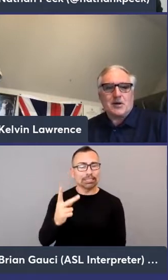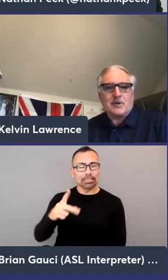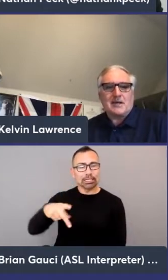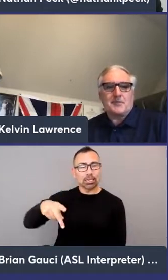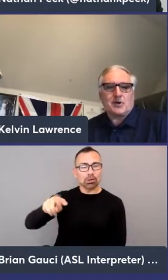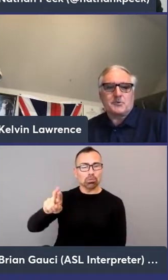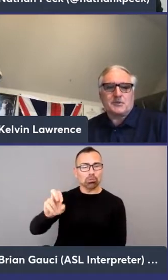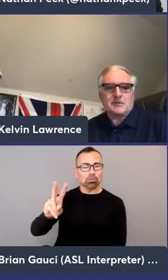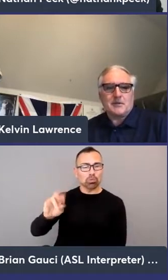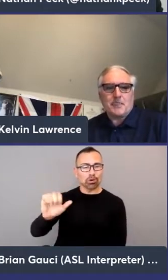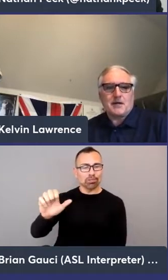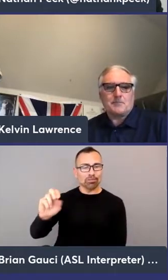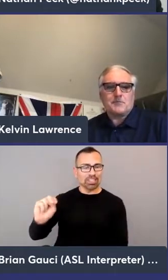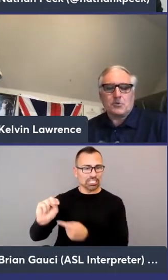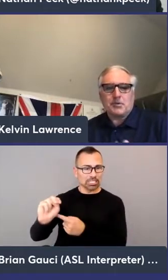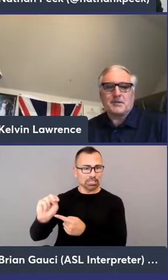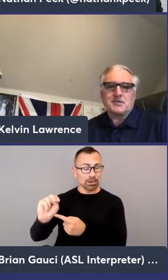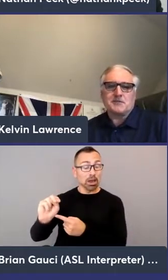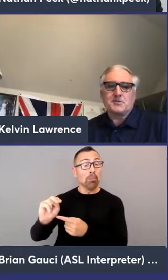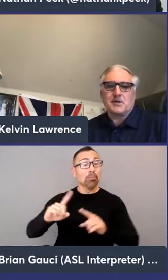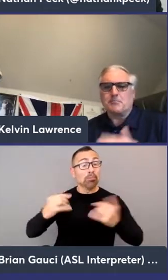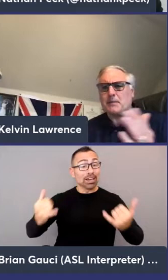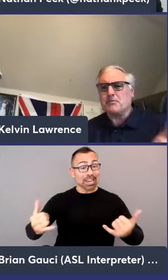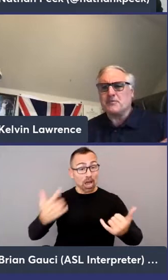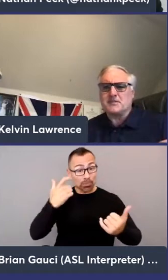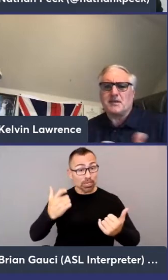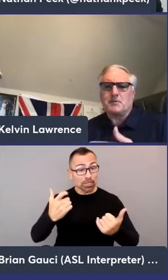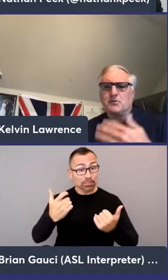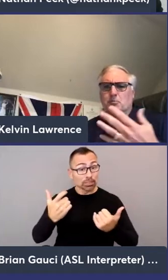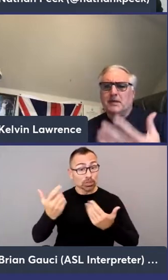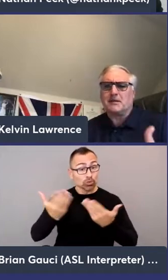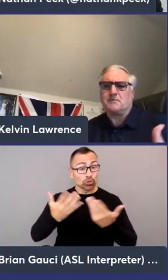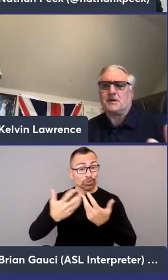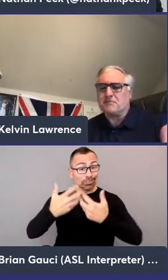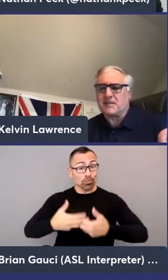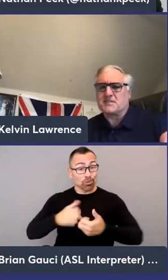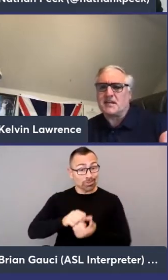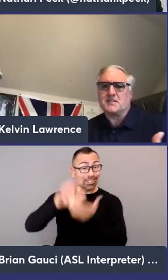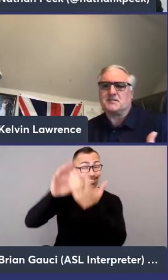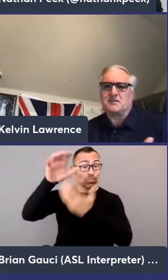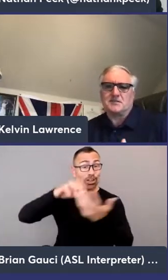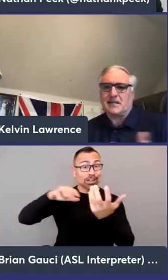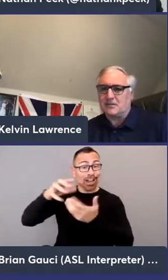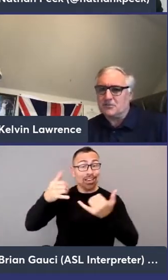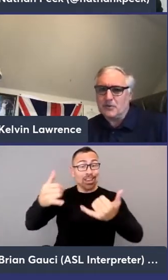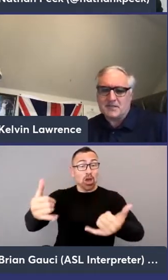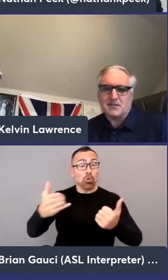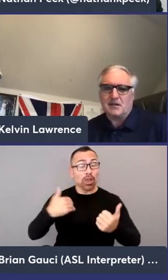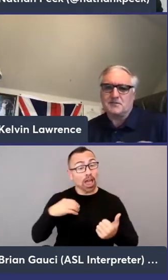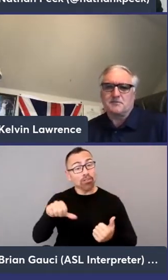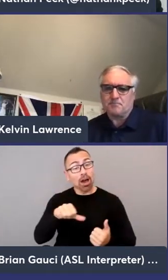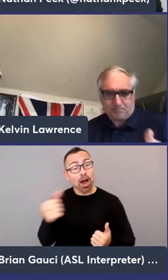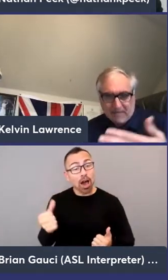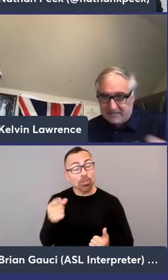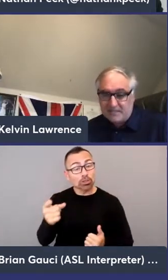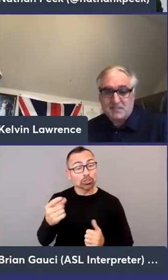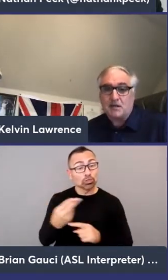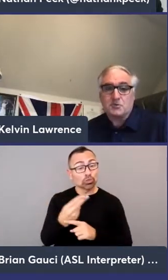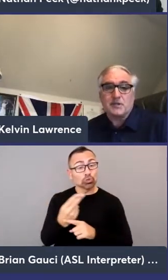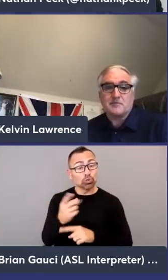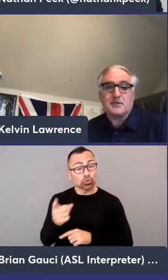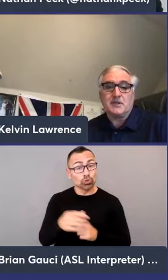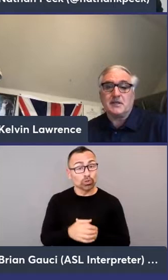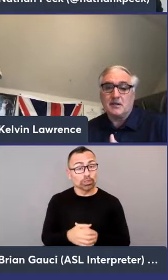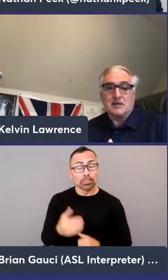But now we have the option to pick a serverless one. And by provisioned, I mean you pick a fixed size instance like a 2x large or 8x